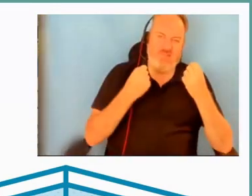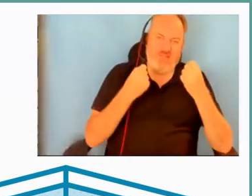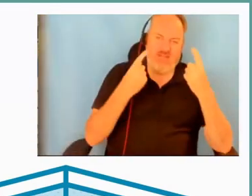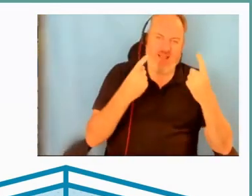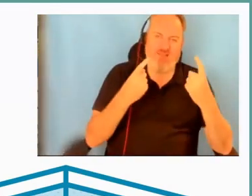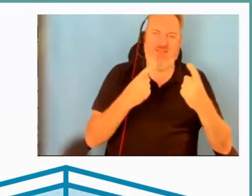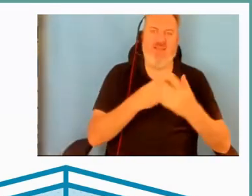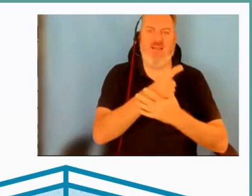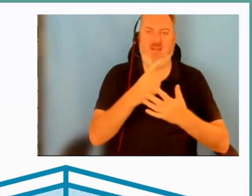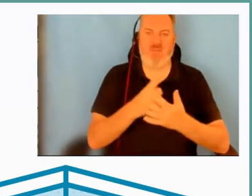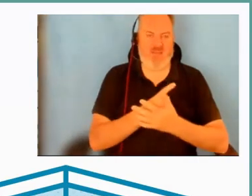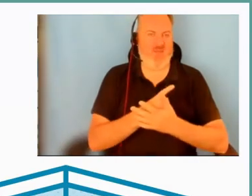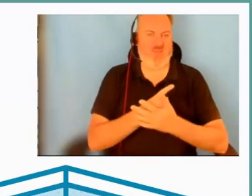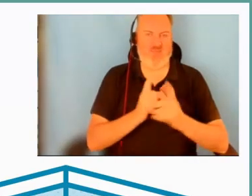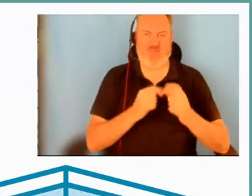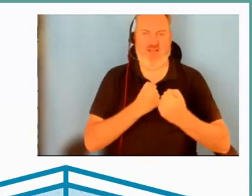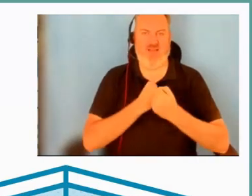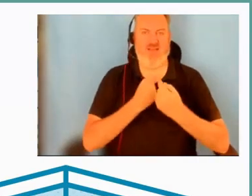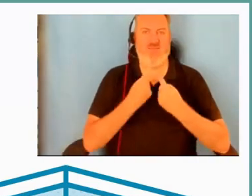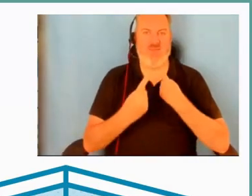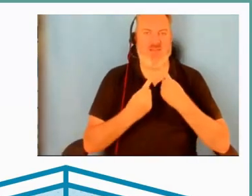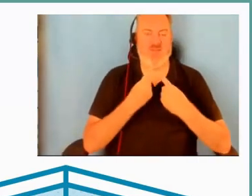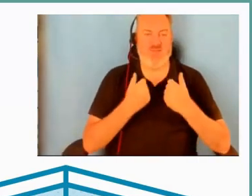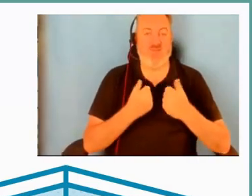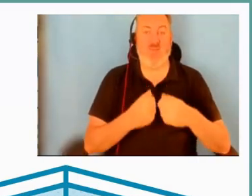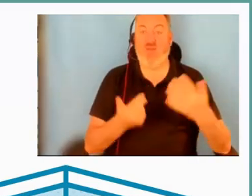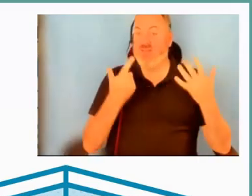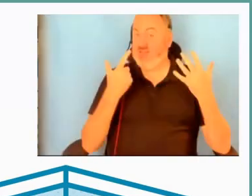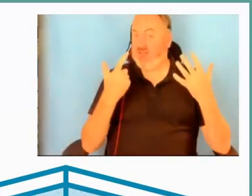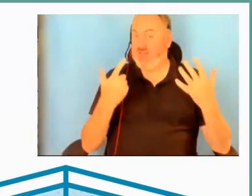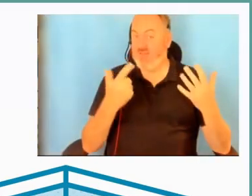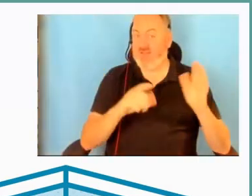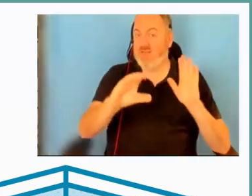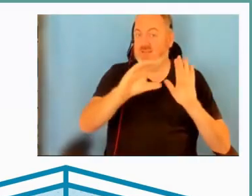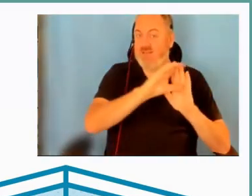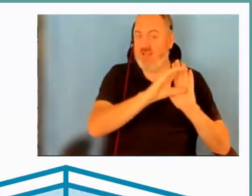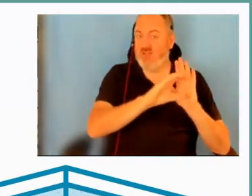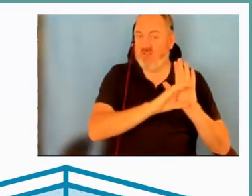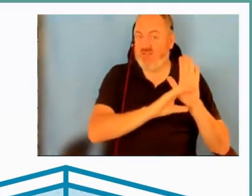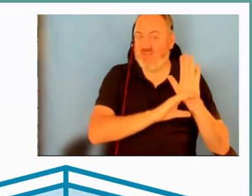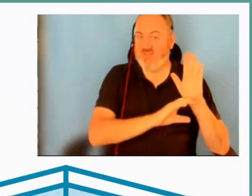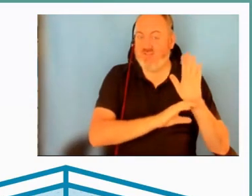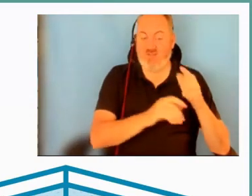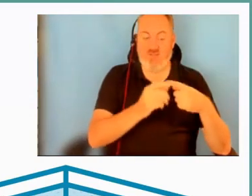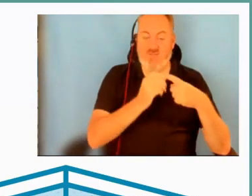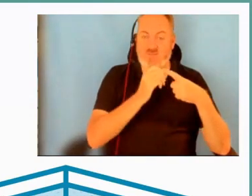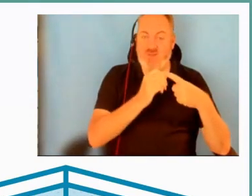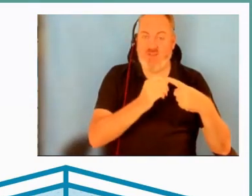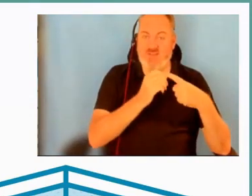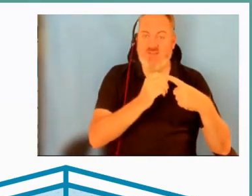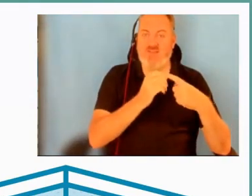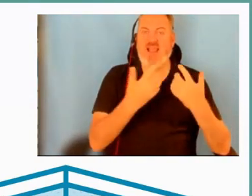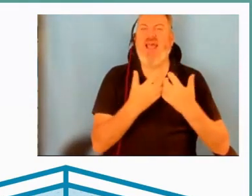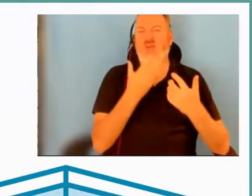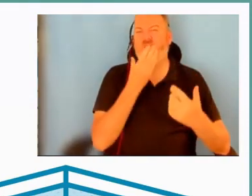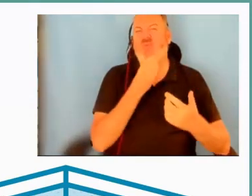today. So the guide has 7 sections. So the first one is really just how to use the